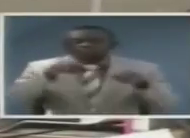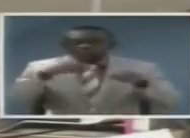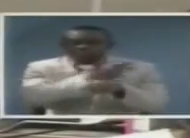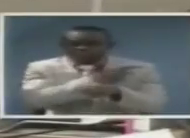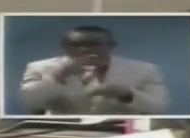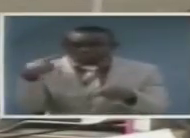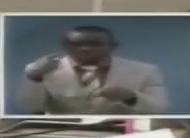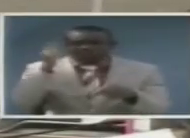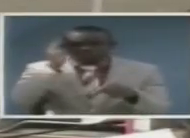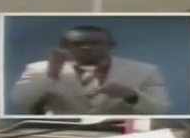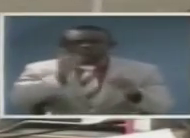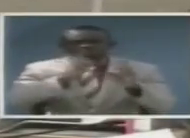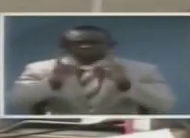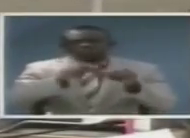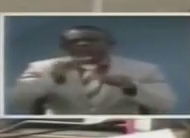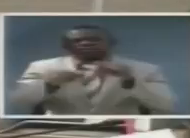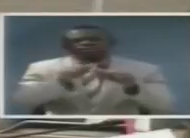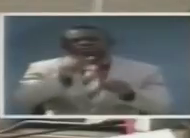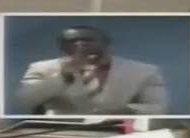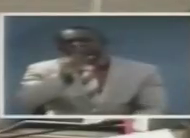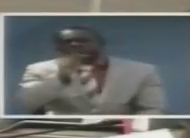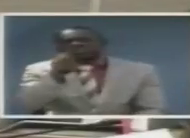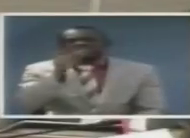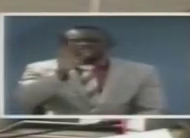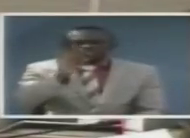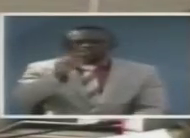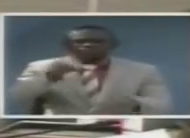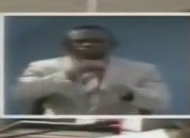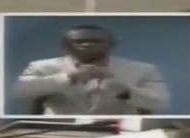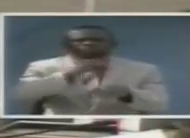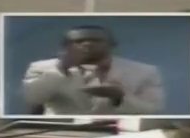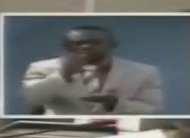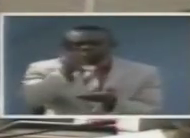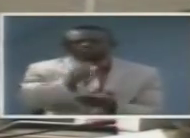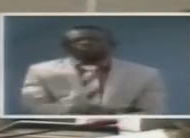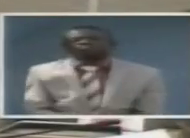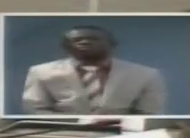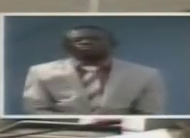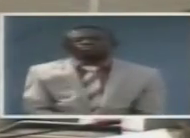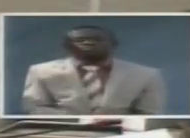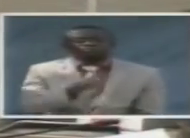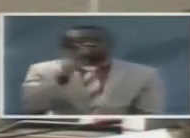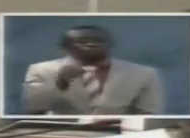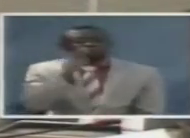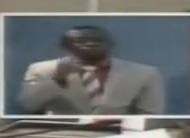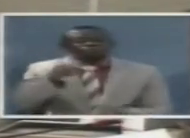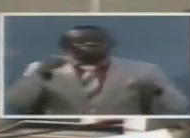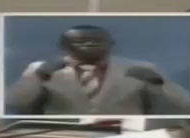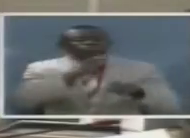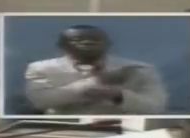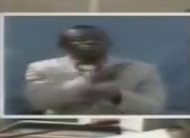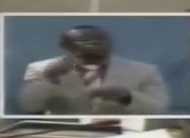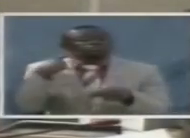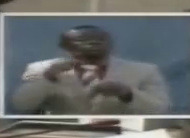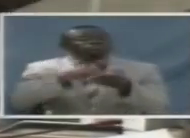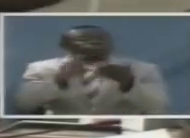motion of supply on the 2018 national budget. Sir, on Thursday, 5th October